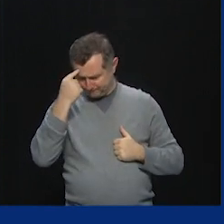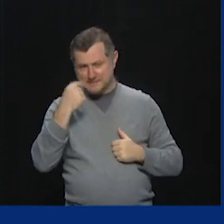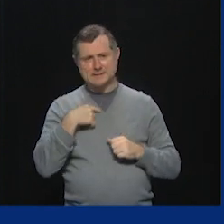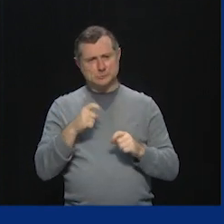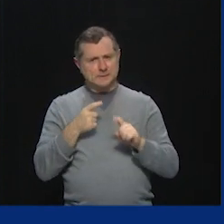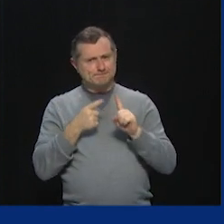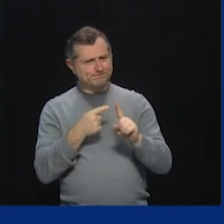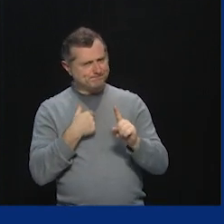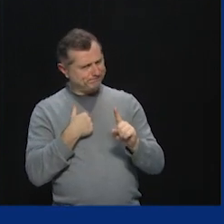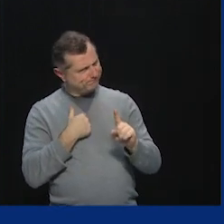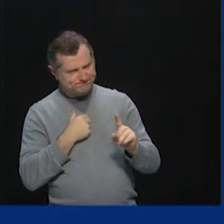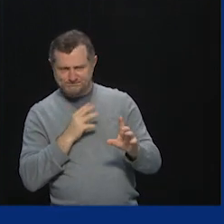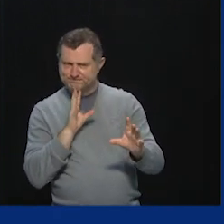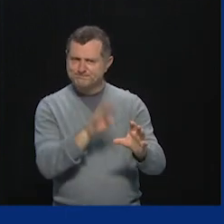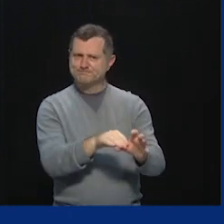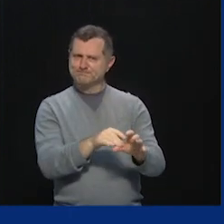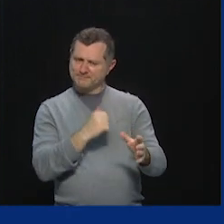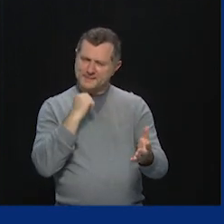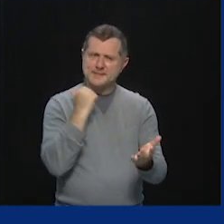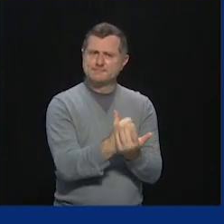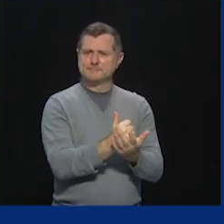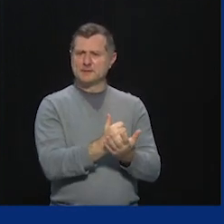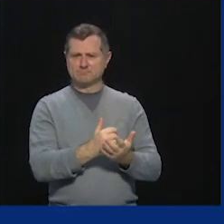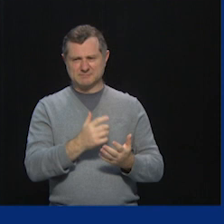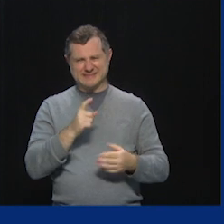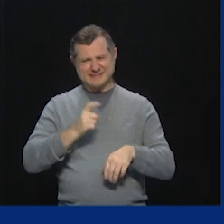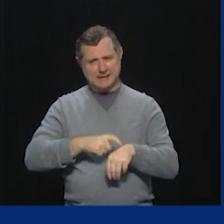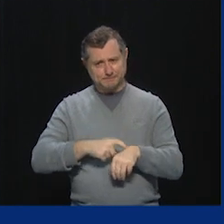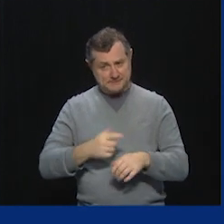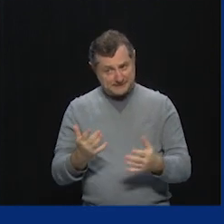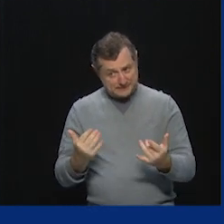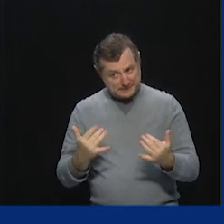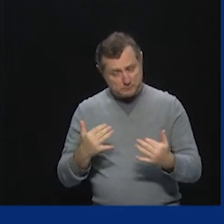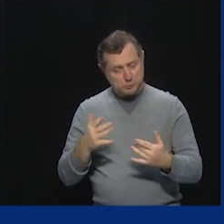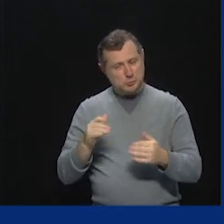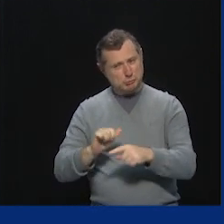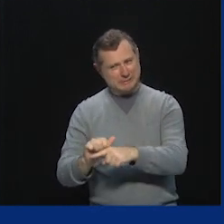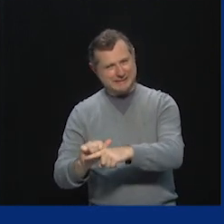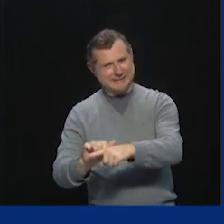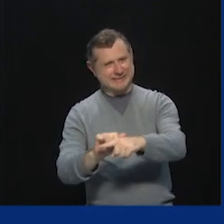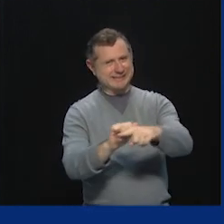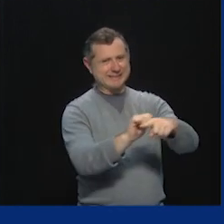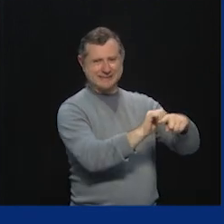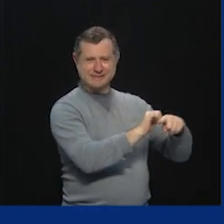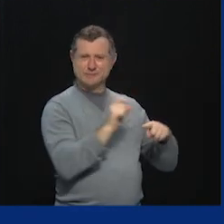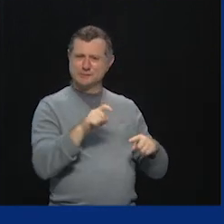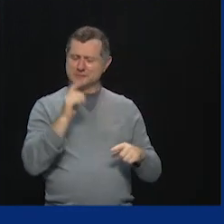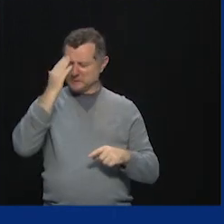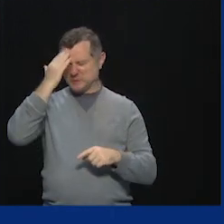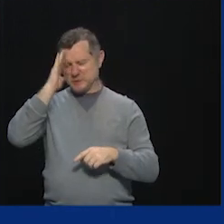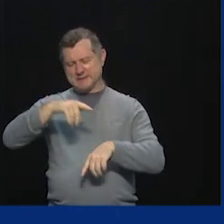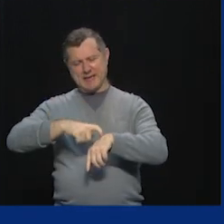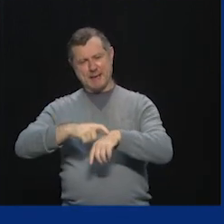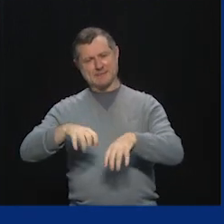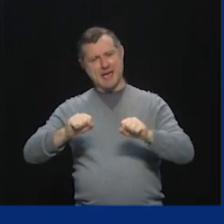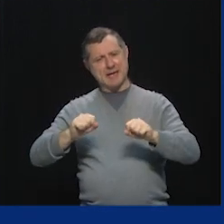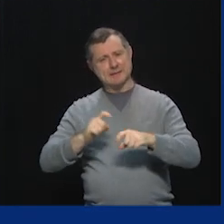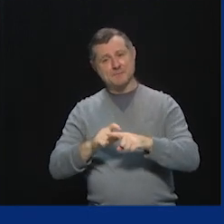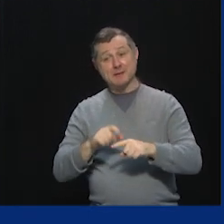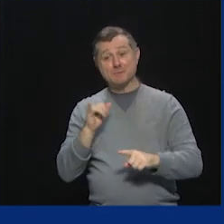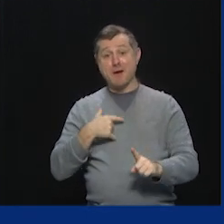line, not unlike 9/11. It just takes time for the training. You went through the training, you know what I'm talking about. So the bottom line is it's just all